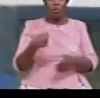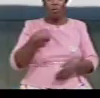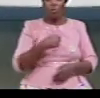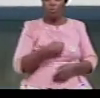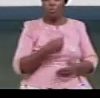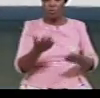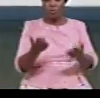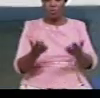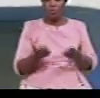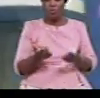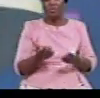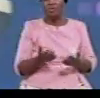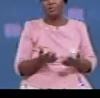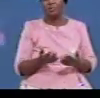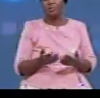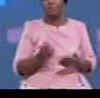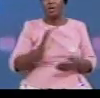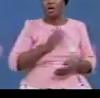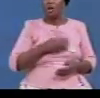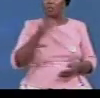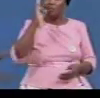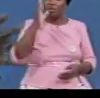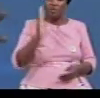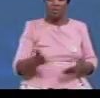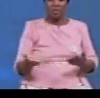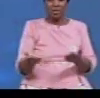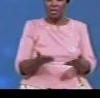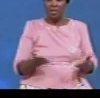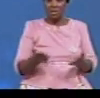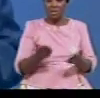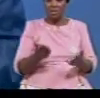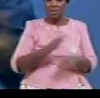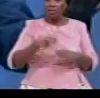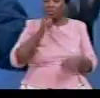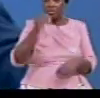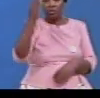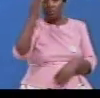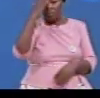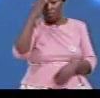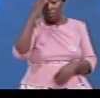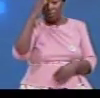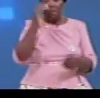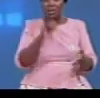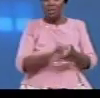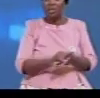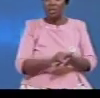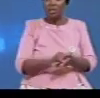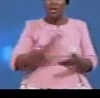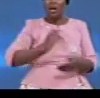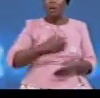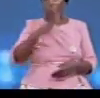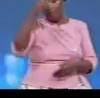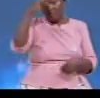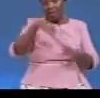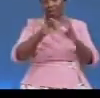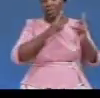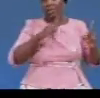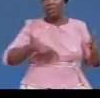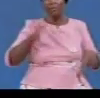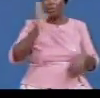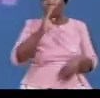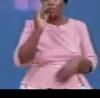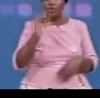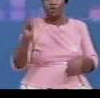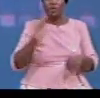Our minister here did not know I'd be talking on the Holy Spirit. And he